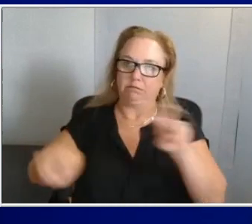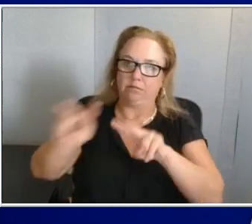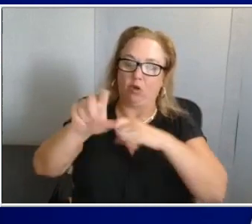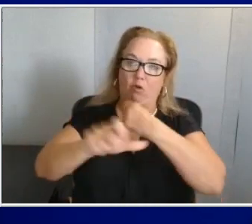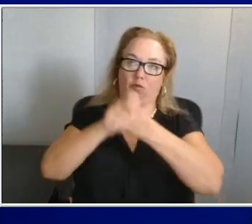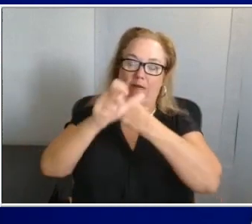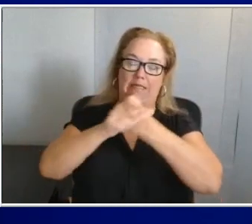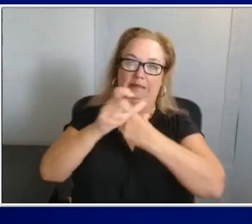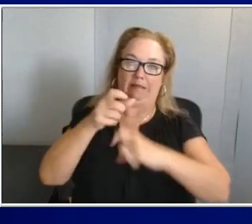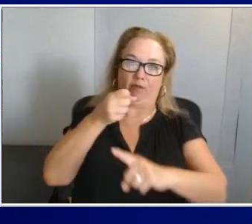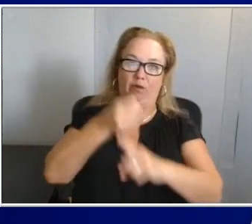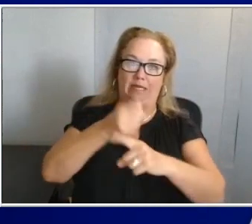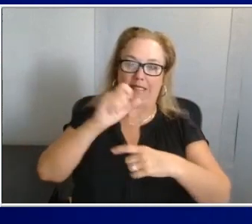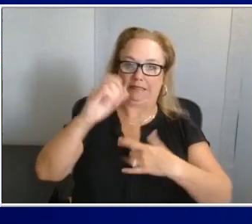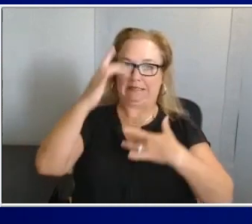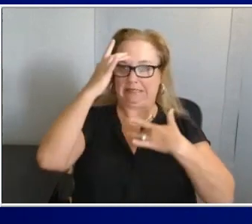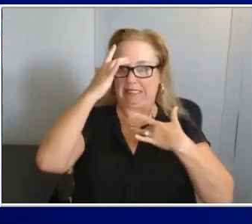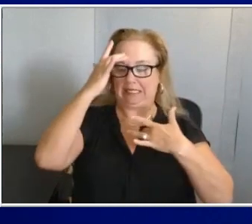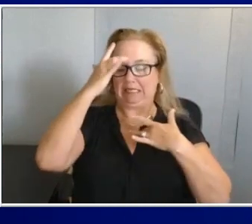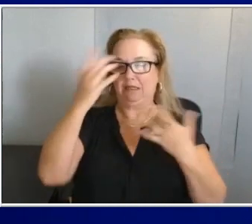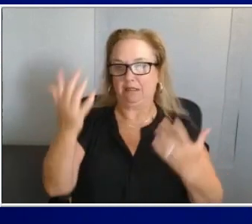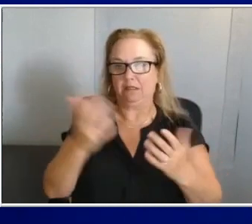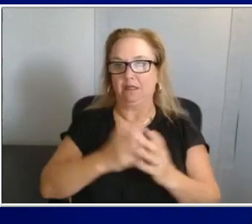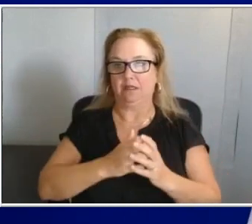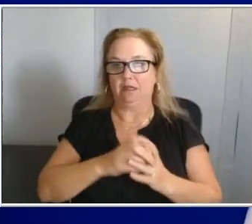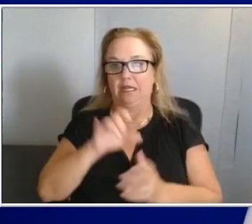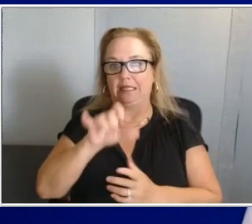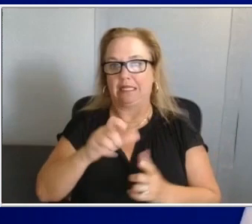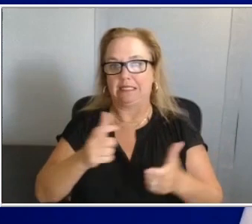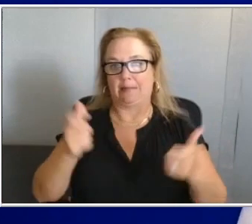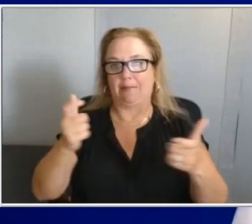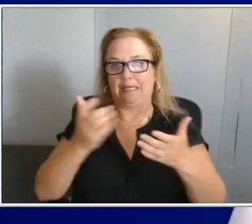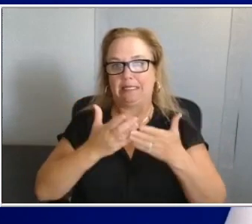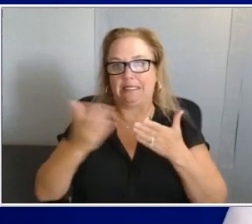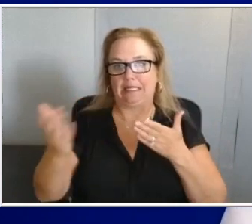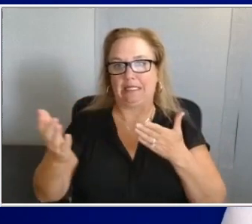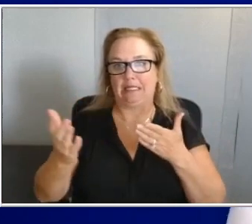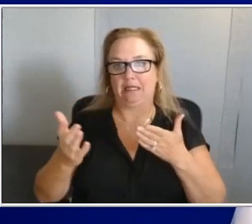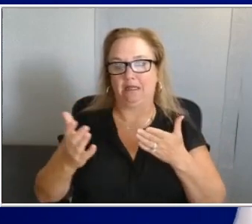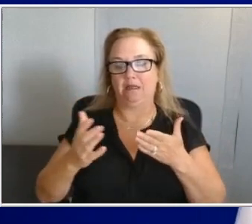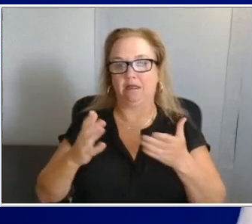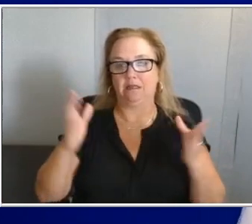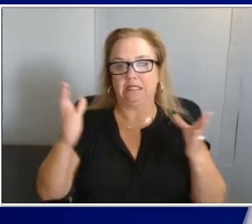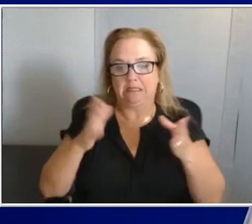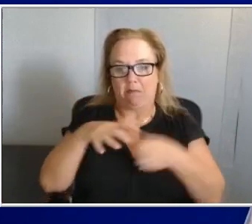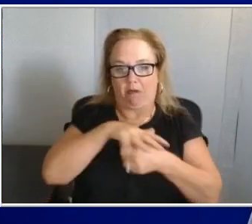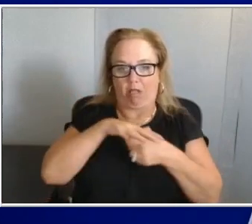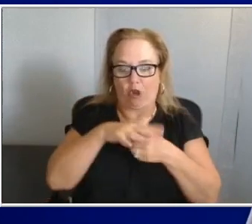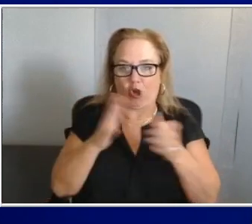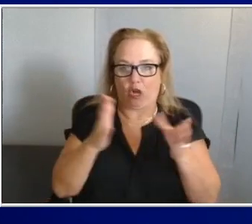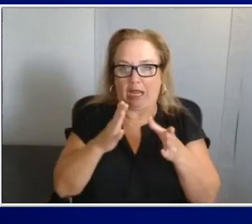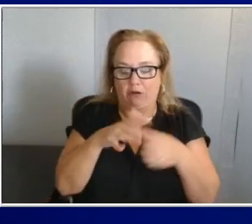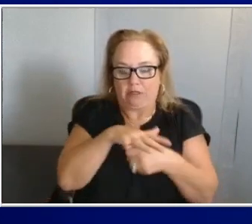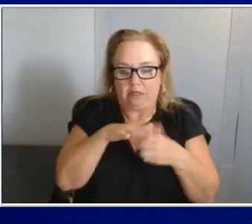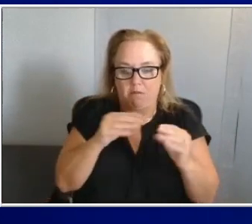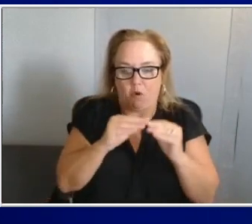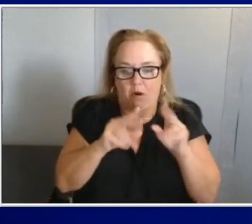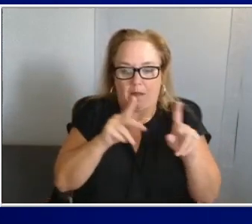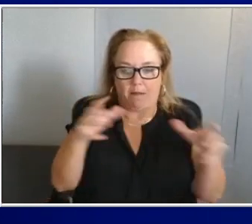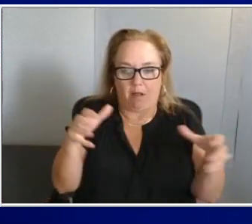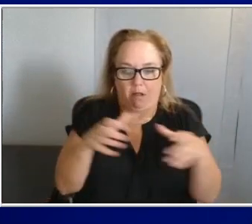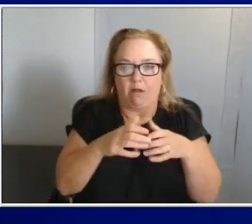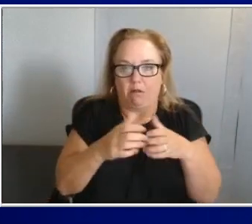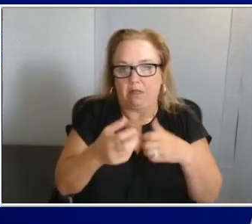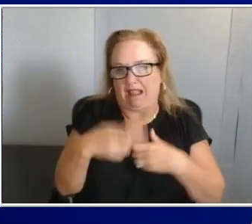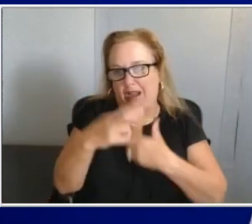you get infected and get the disease. And I think that's the biggest thing. But certainly smaller enclosed spaces, more people will give you a risk,